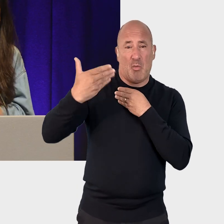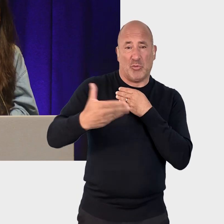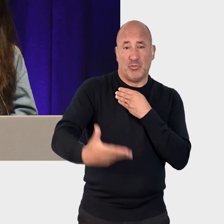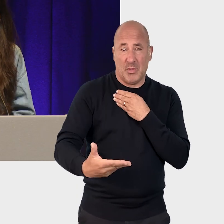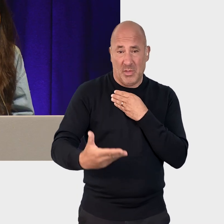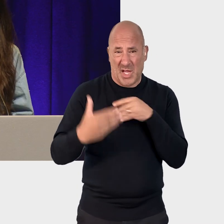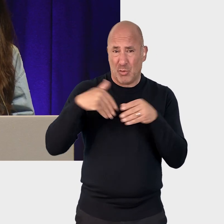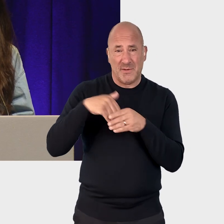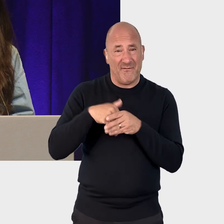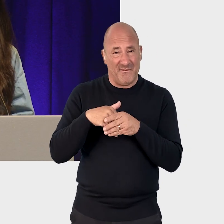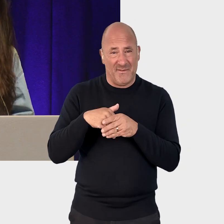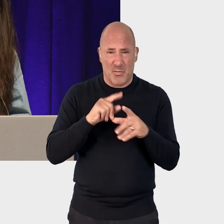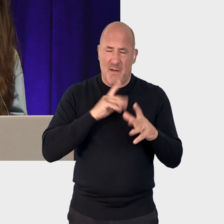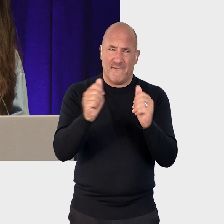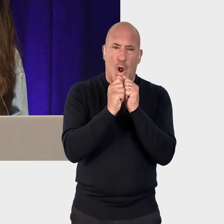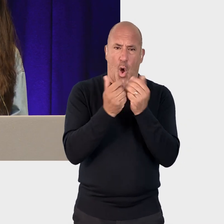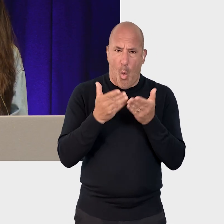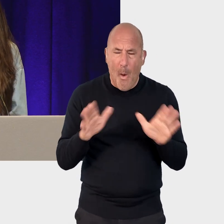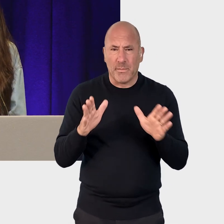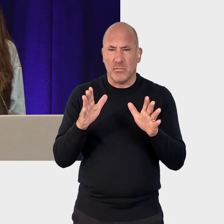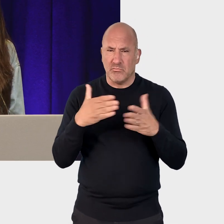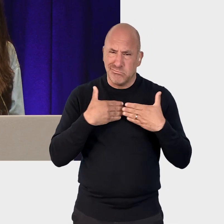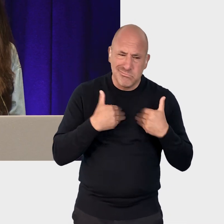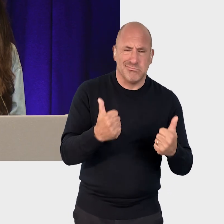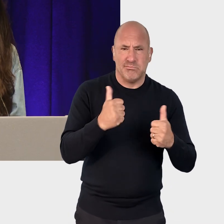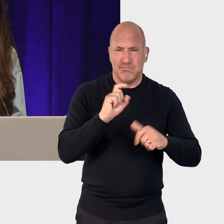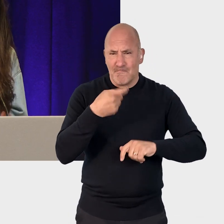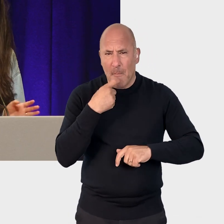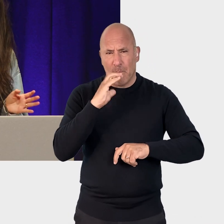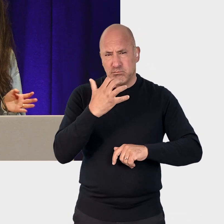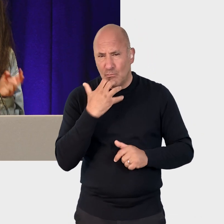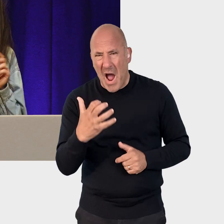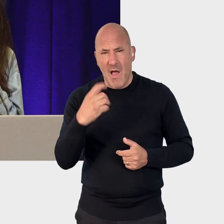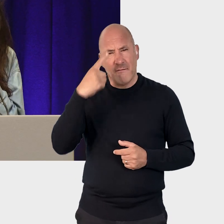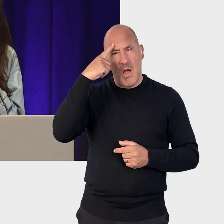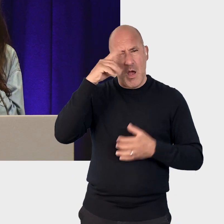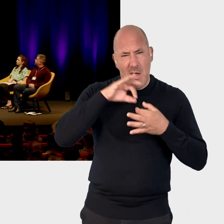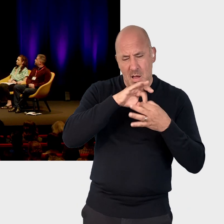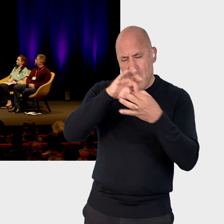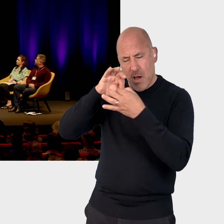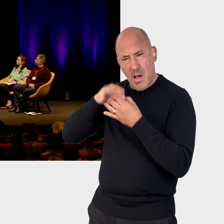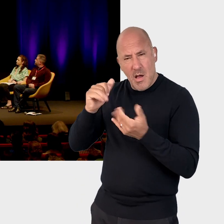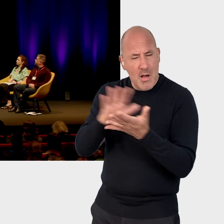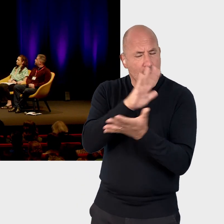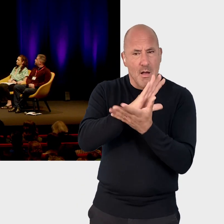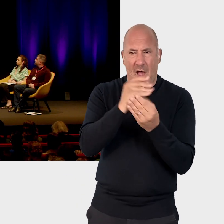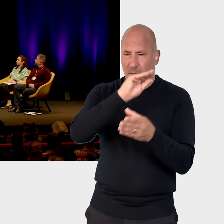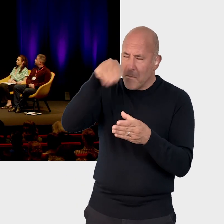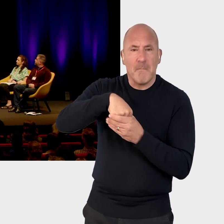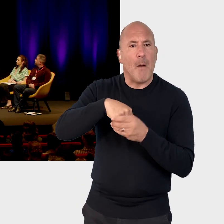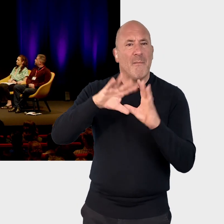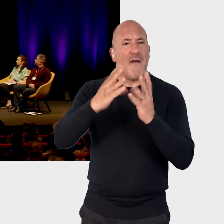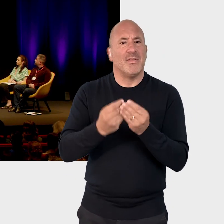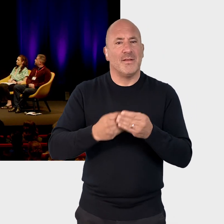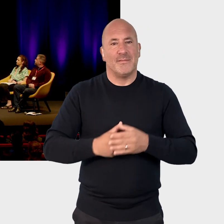work is intergenerational and inclusive, defined by our core values of openness, generosity, courage, and the idea